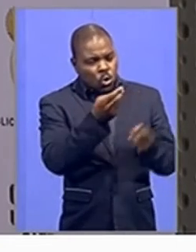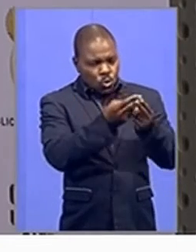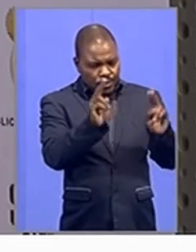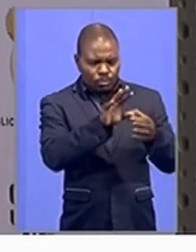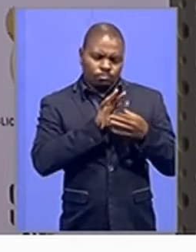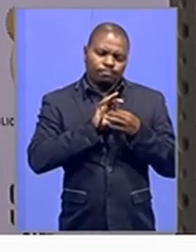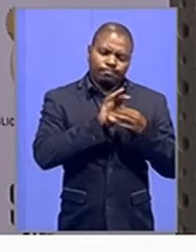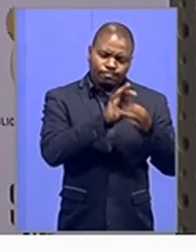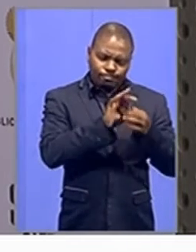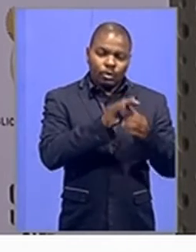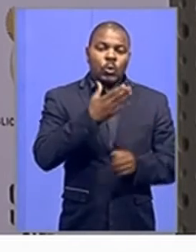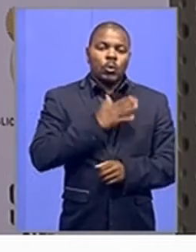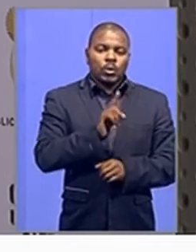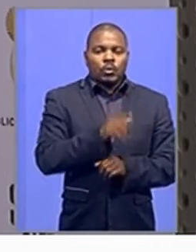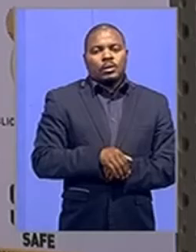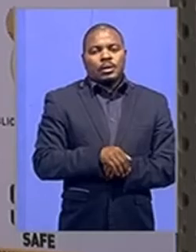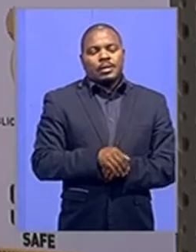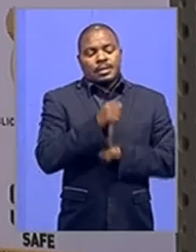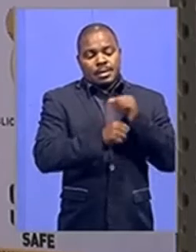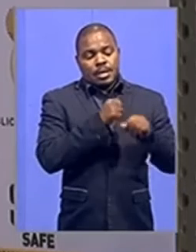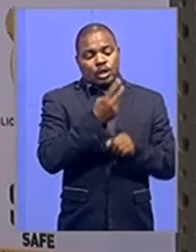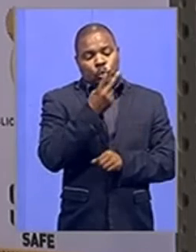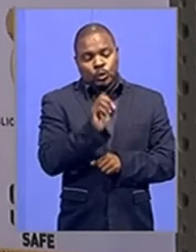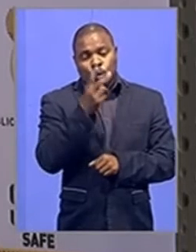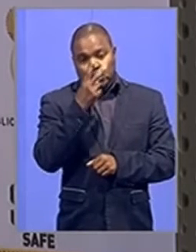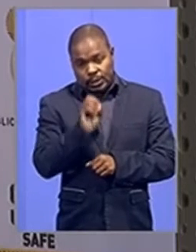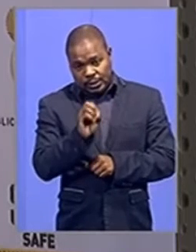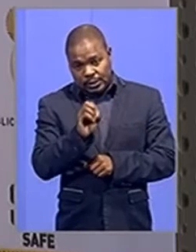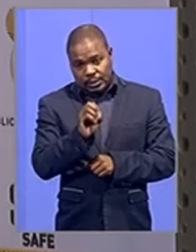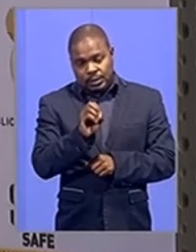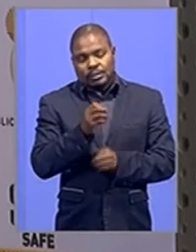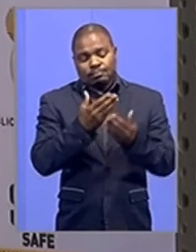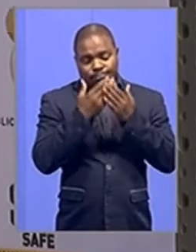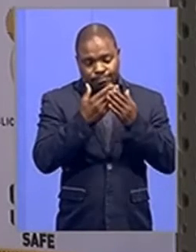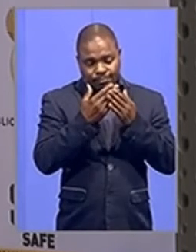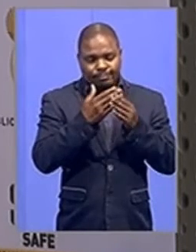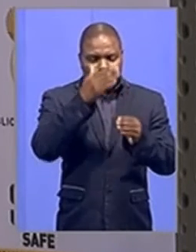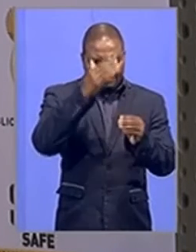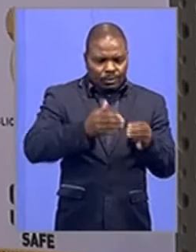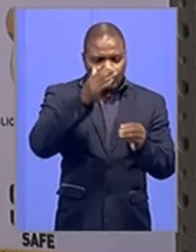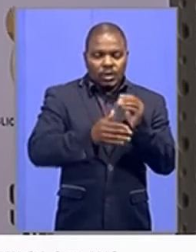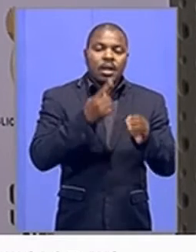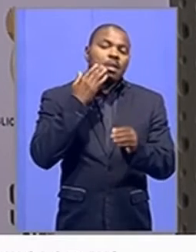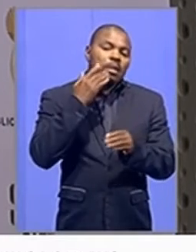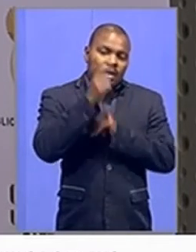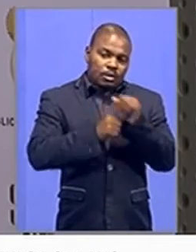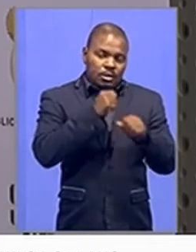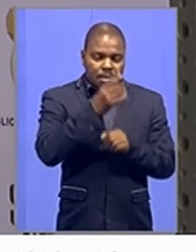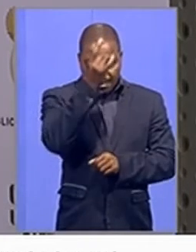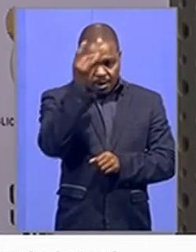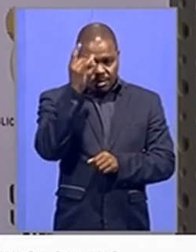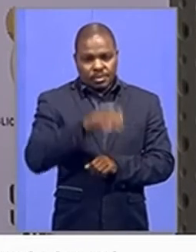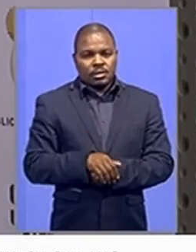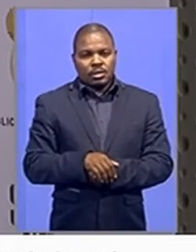to complete the 2020 academic year by mid-March 2021. 25 universities are set